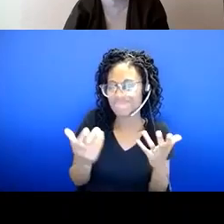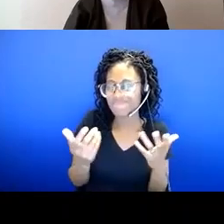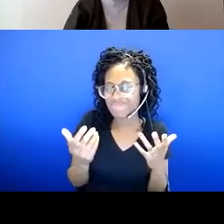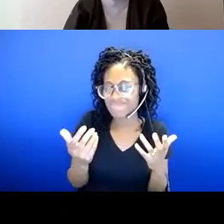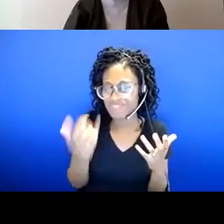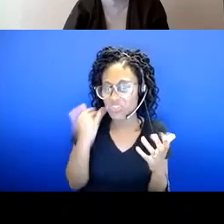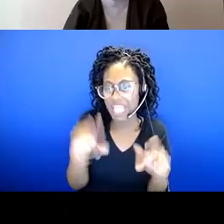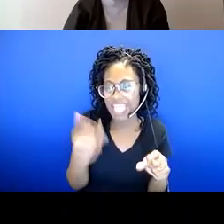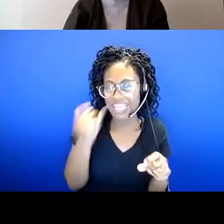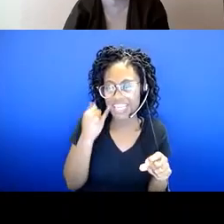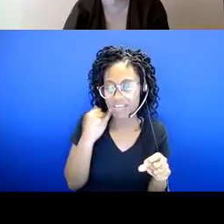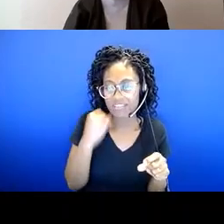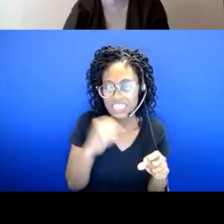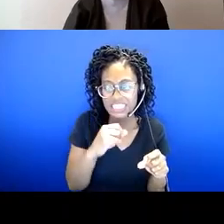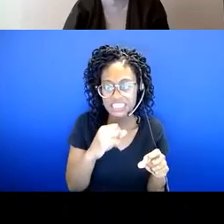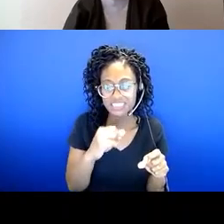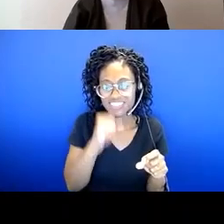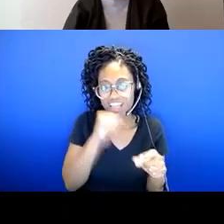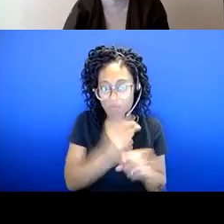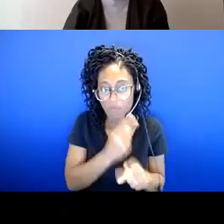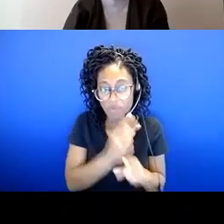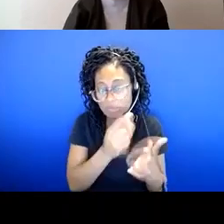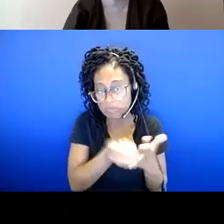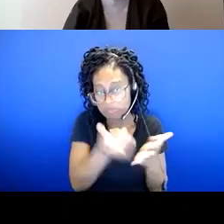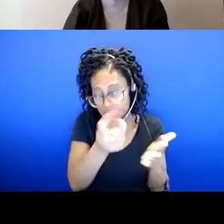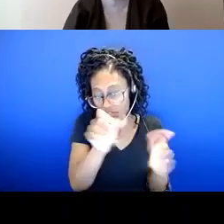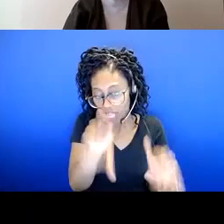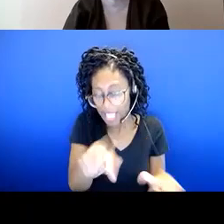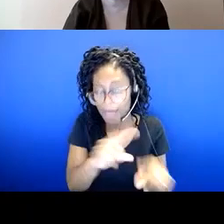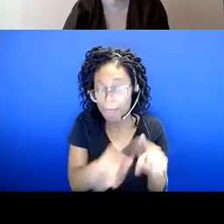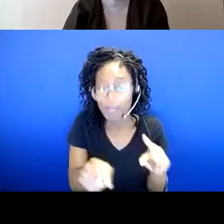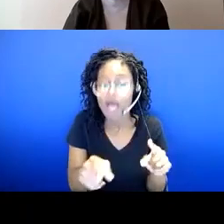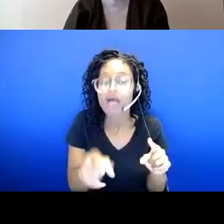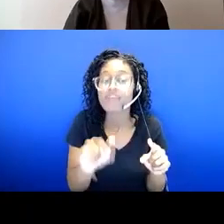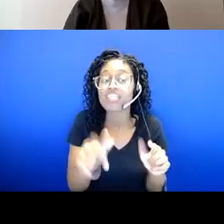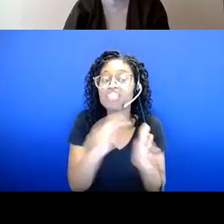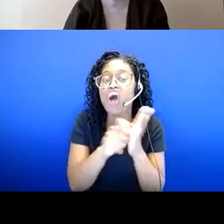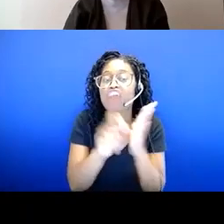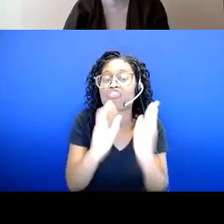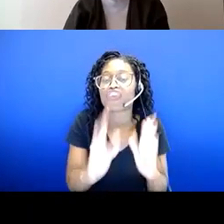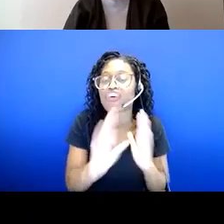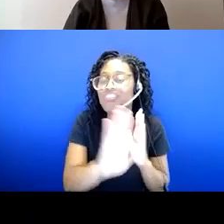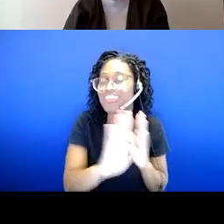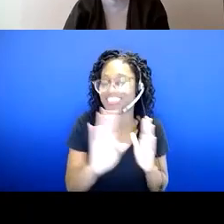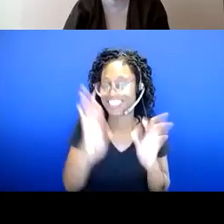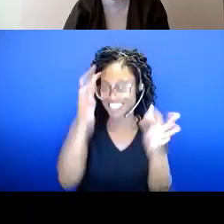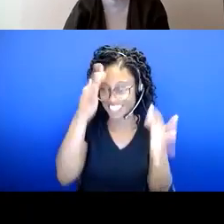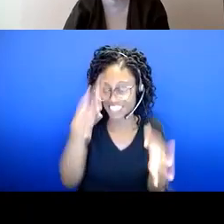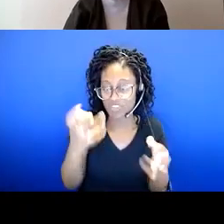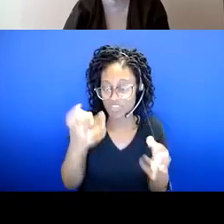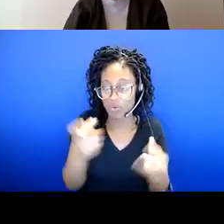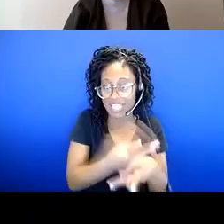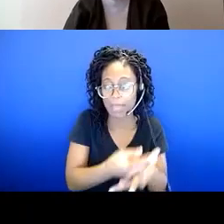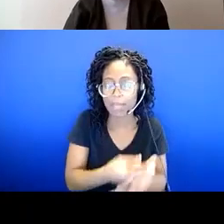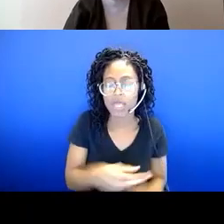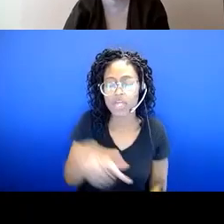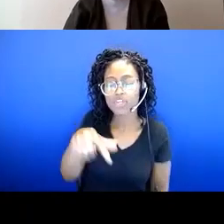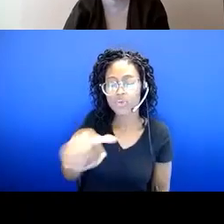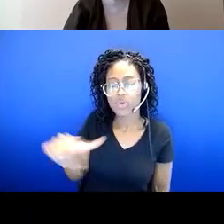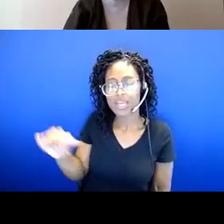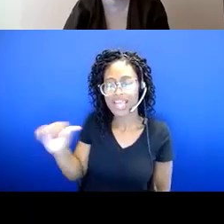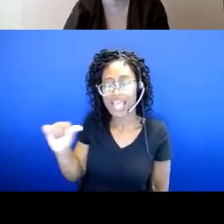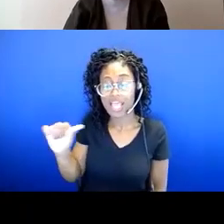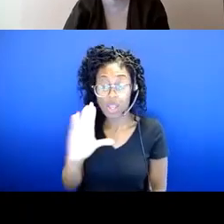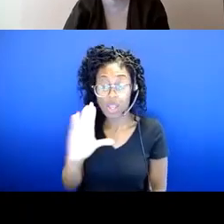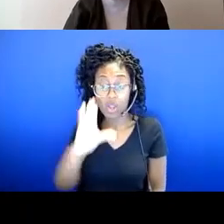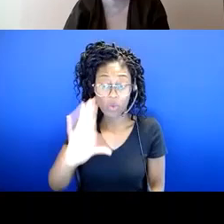accompanying the poster as long as the poster is up and the author wants to keep them up. Rick, what about the Q&A? Is